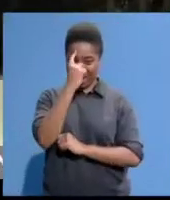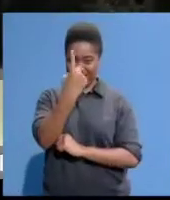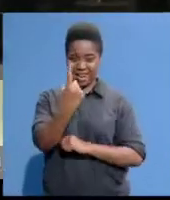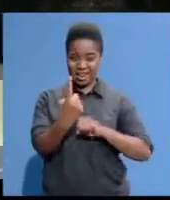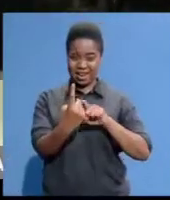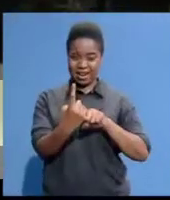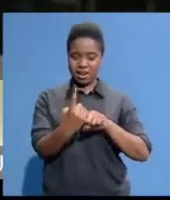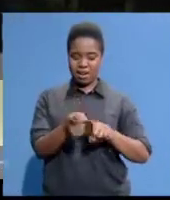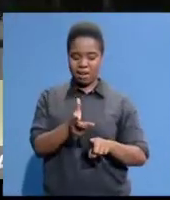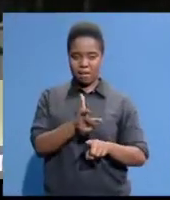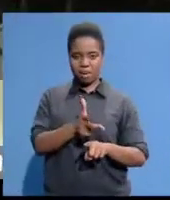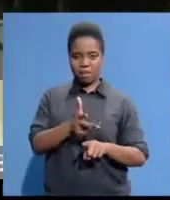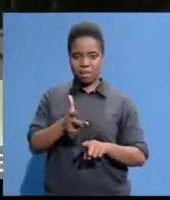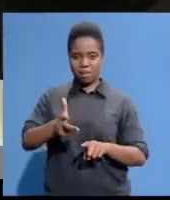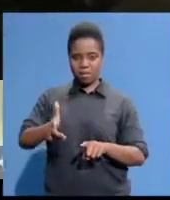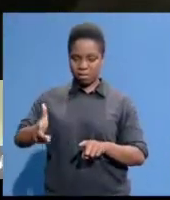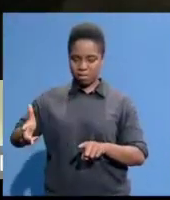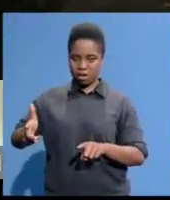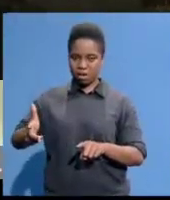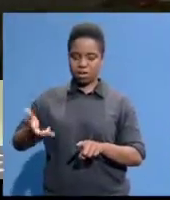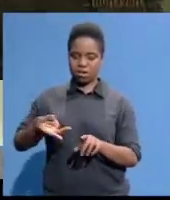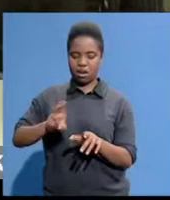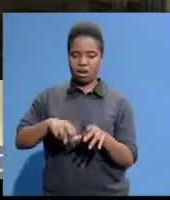the park and ride facility will begin at